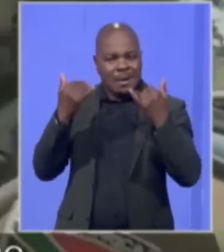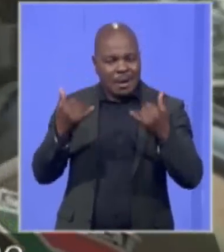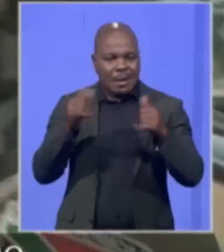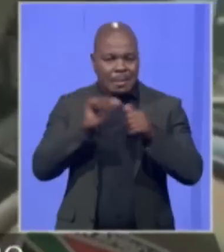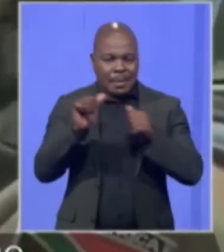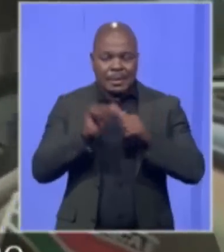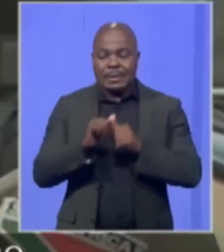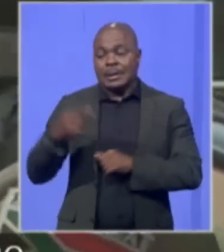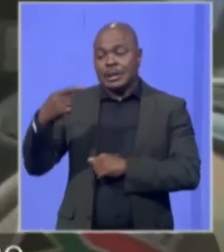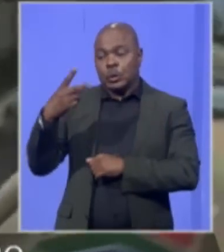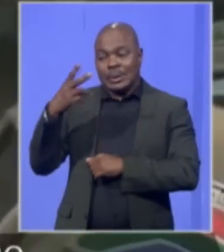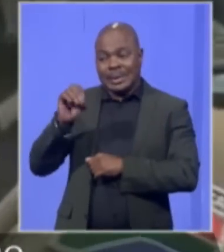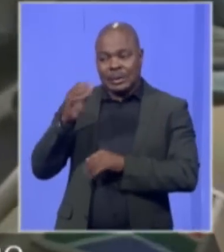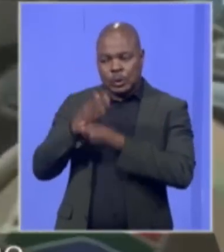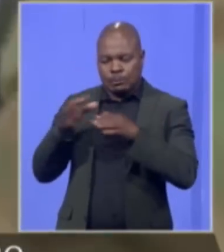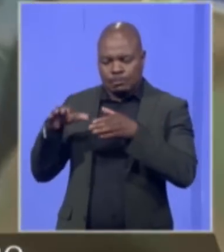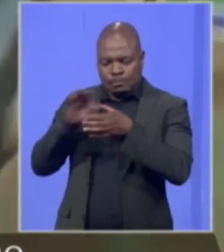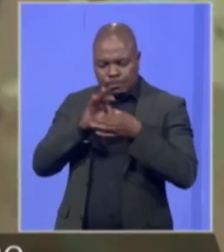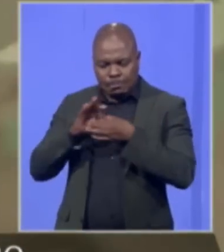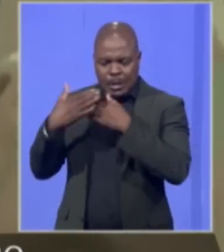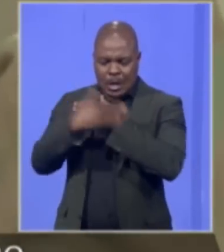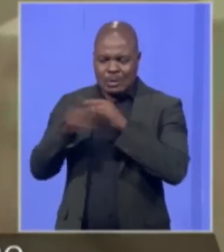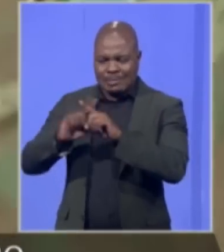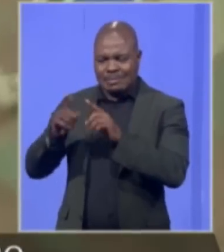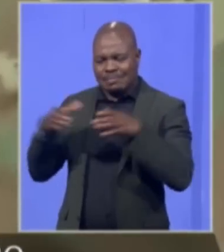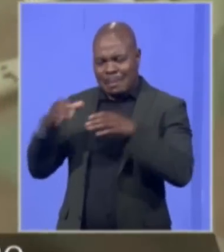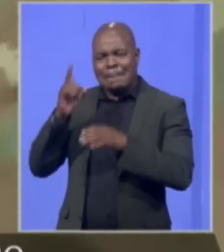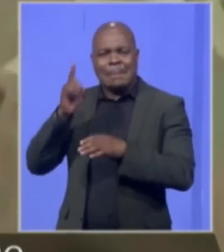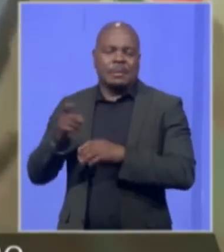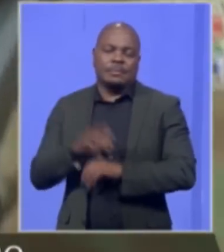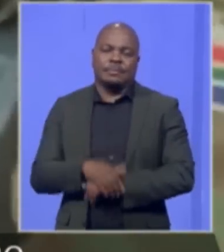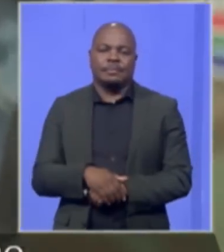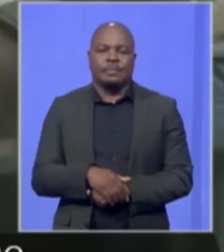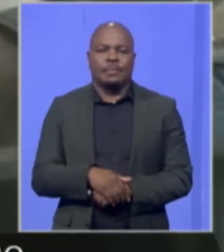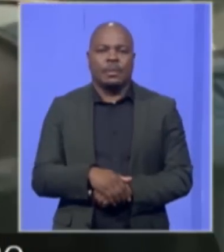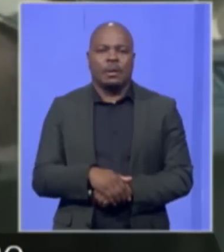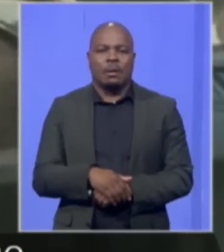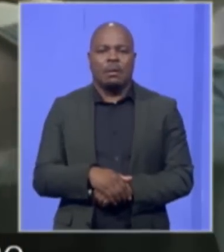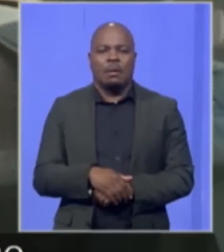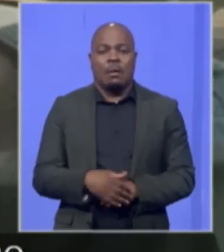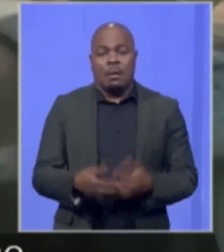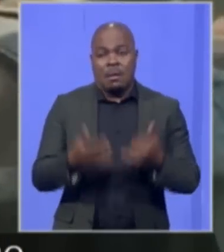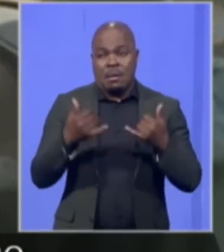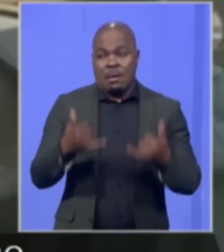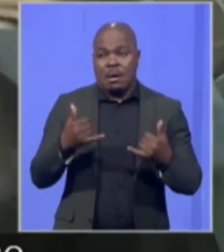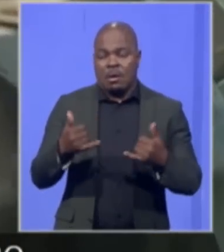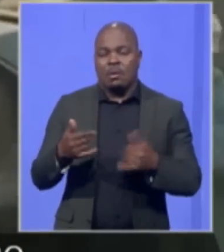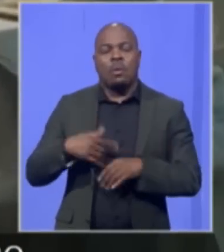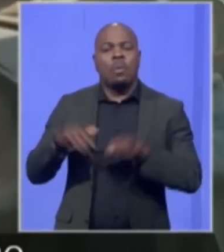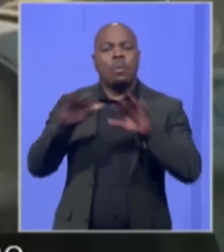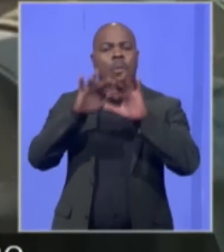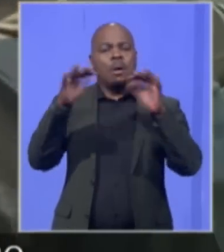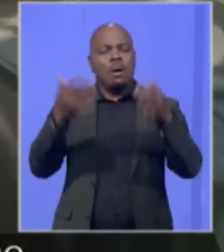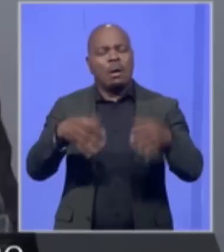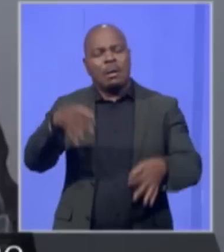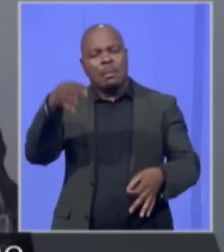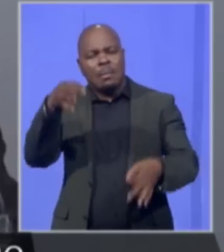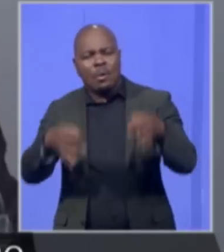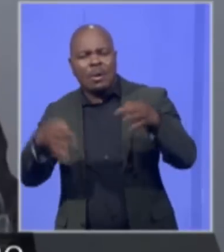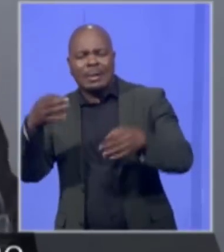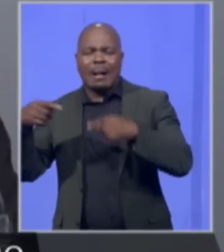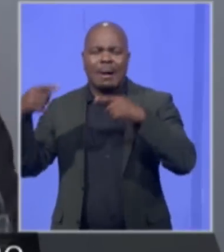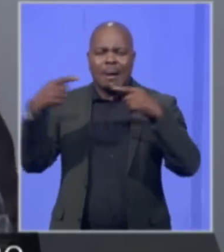tsa G20 di be ngatana nngwe. At this time of heightened geopolitical